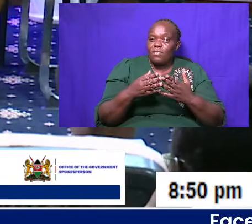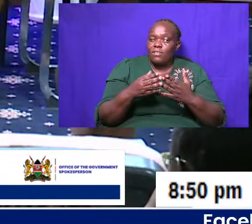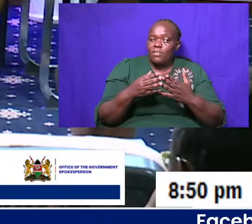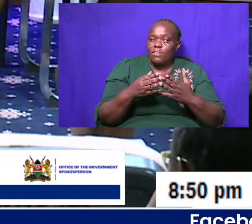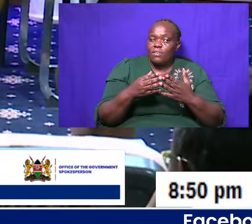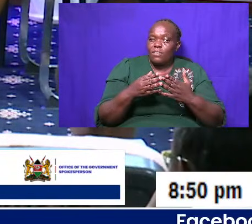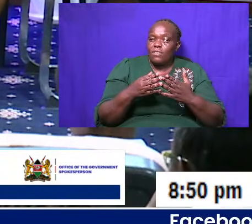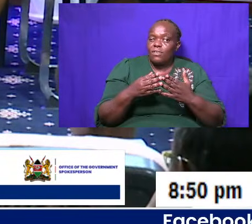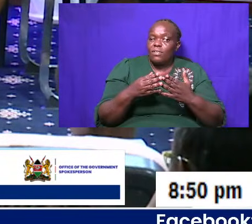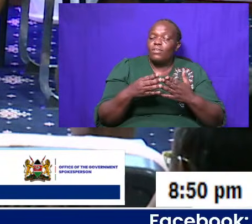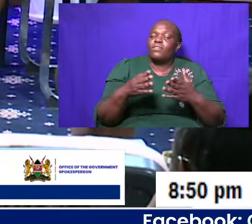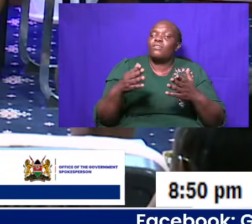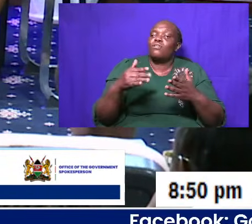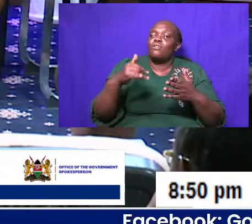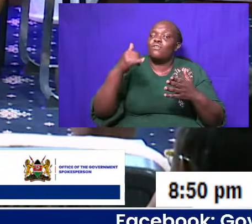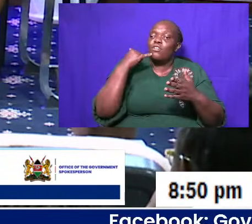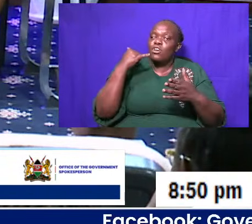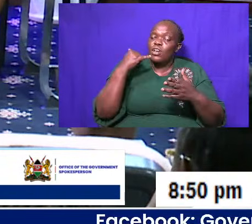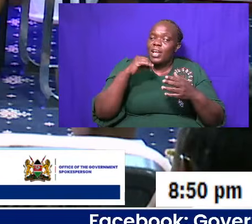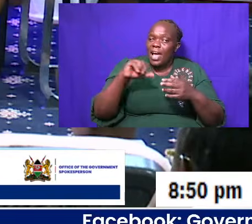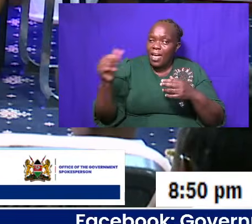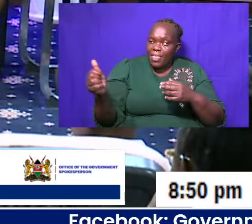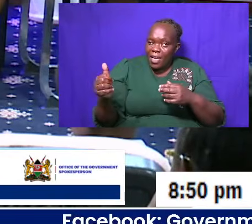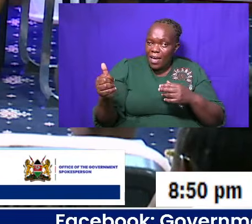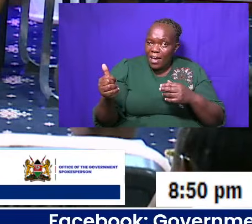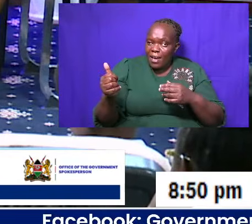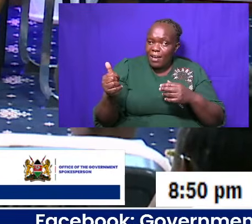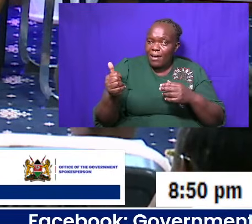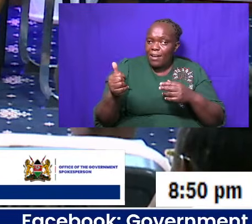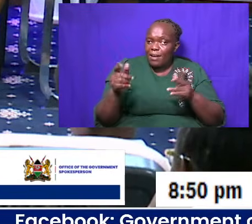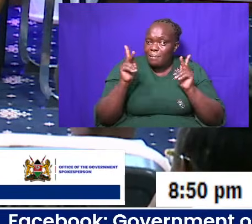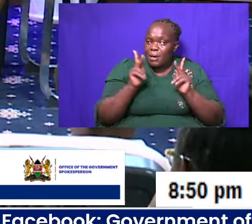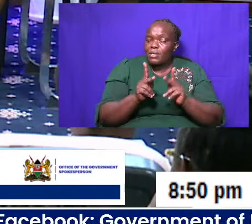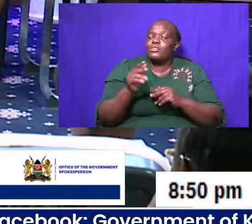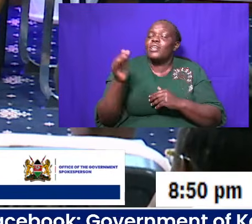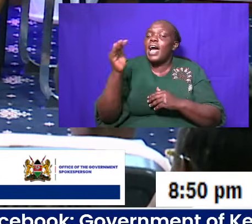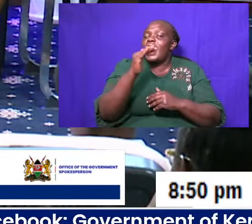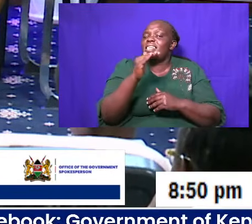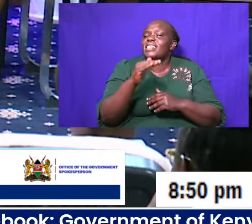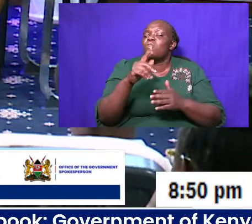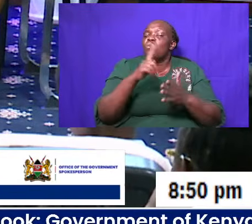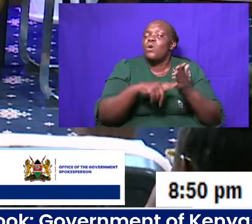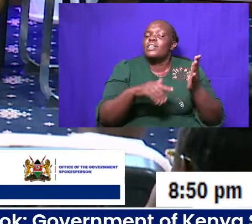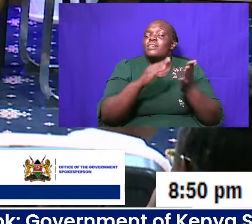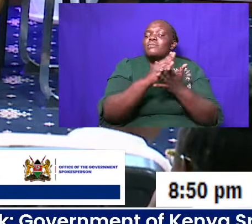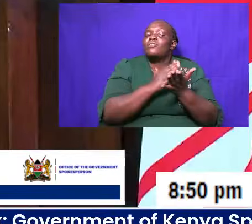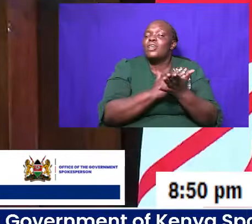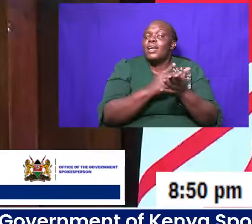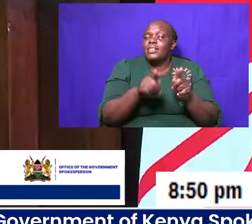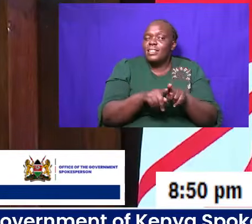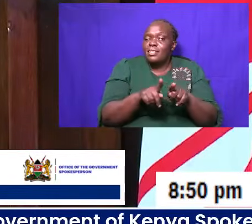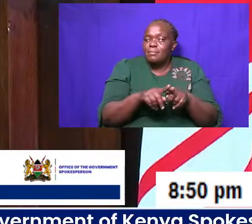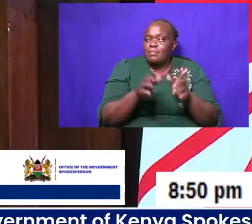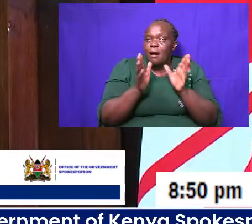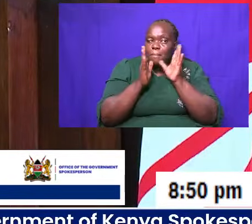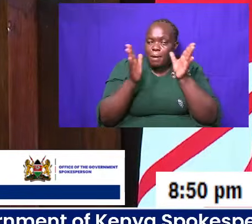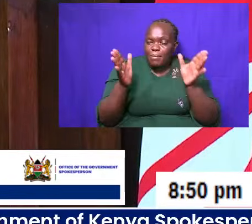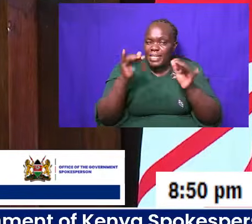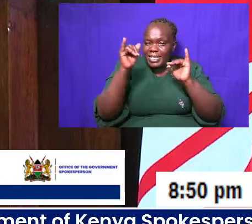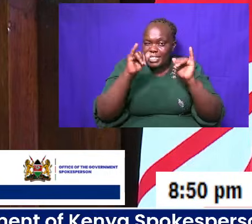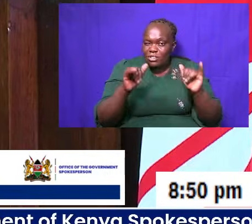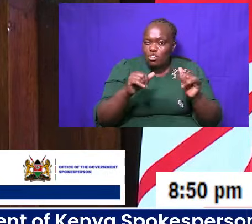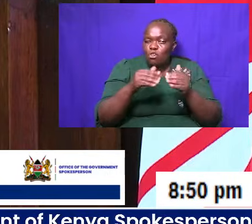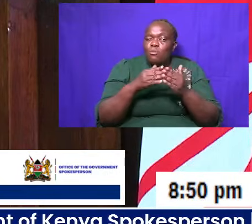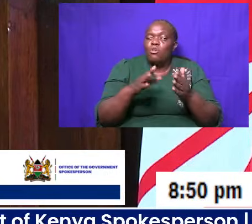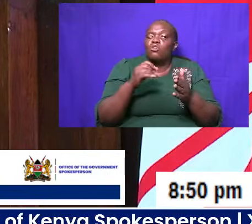okay. We can have it. The other one is that someone has asked, what programs do we do? we have a theme on public education. Most